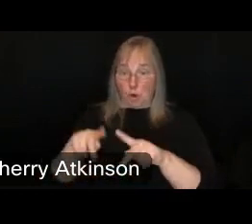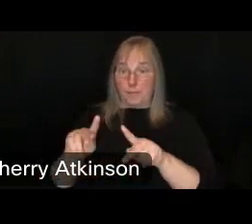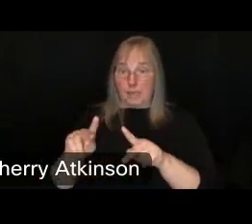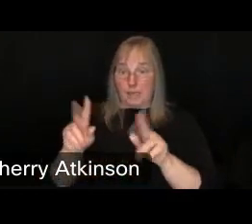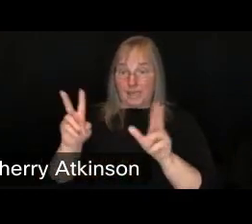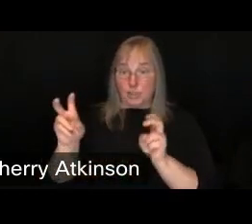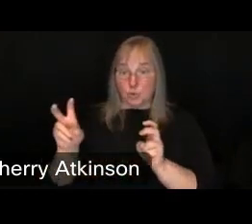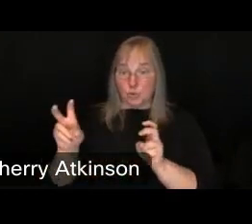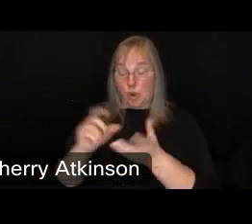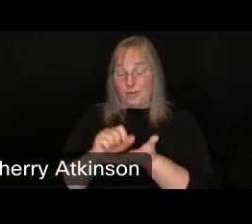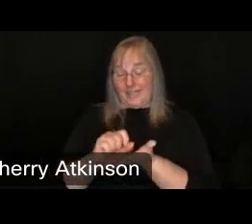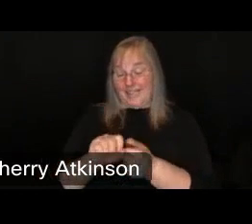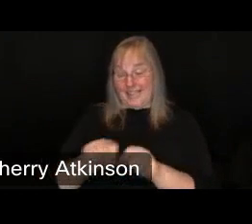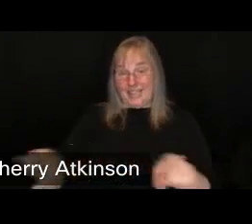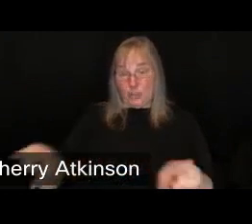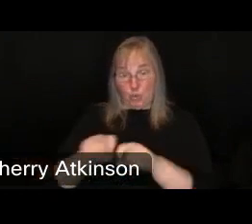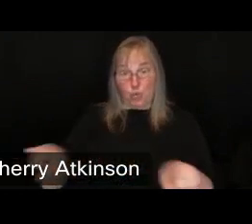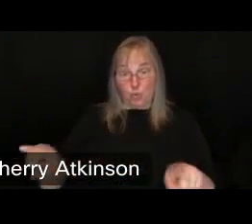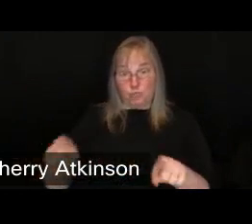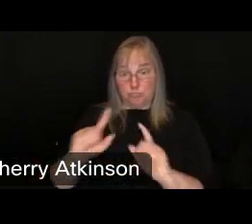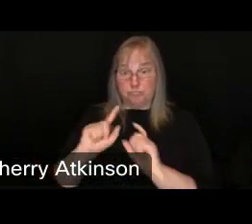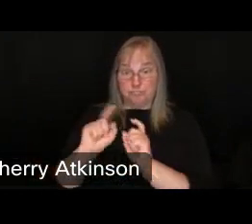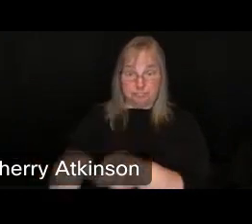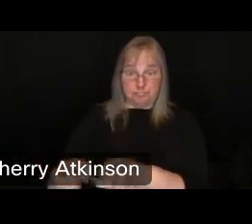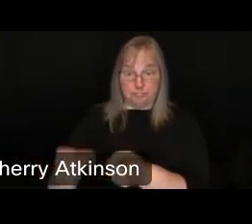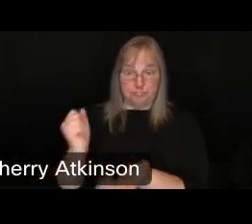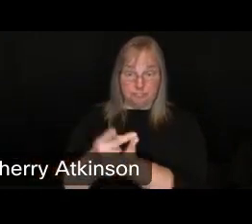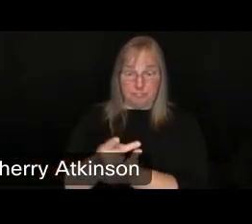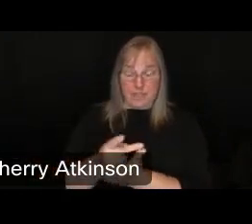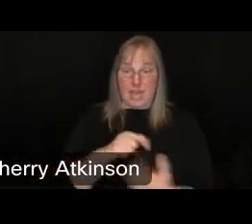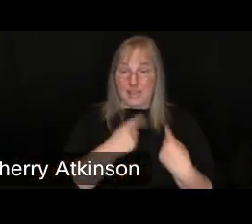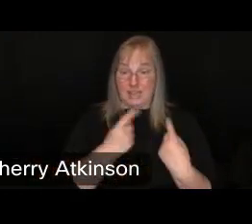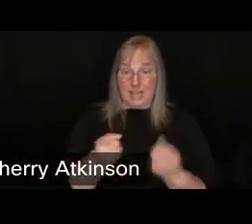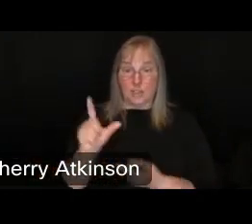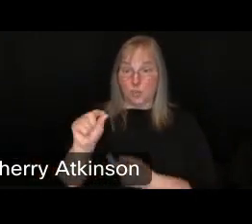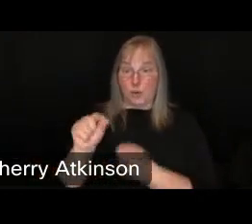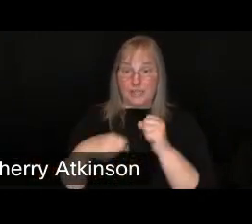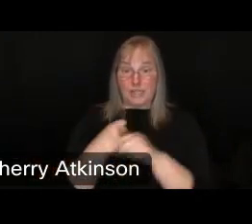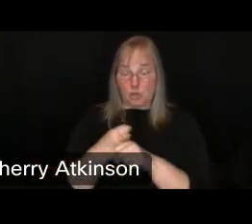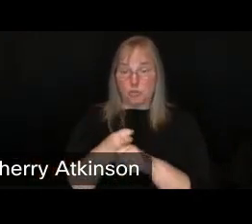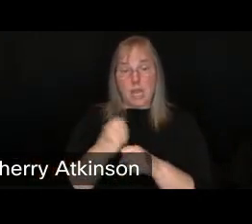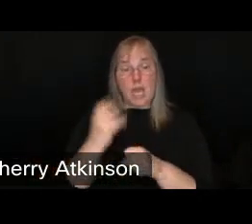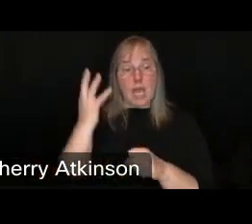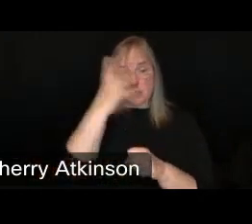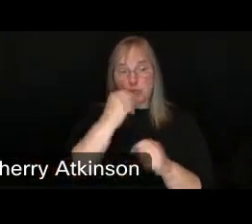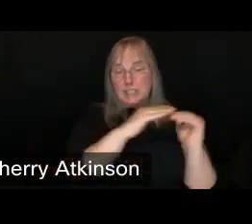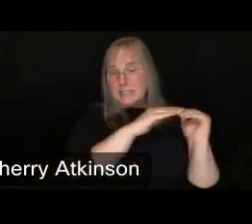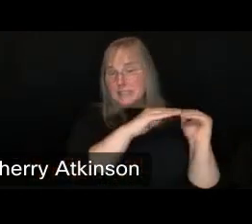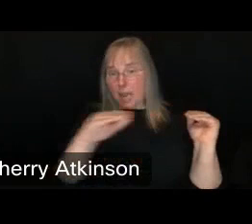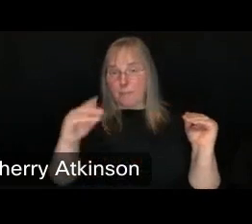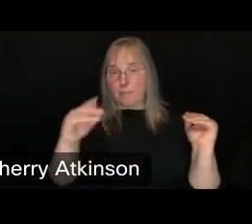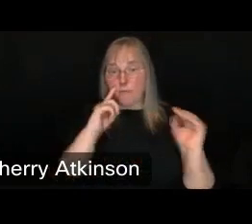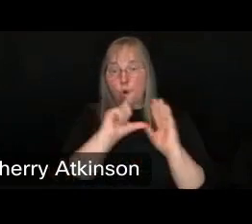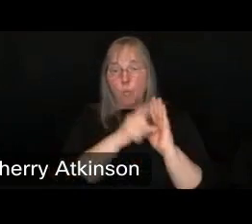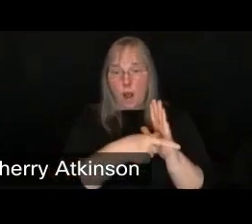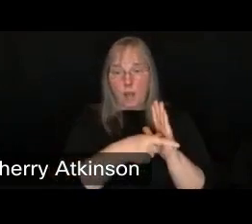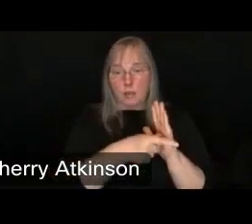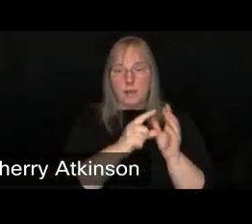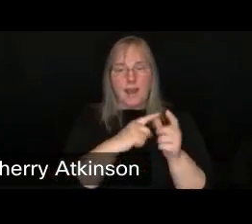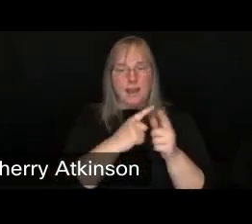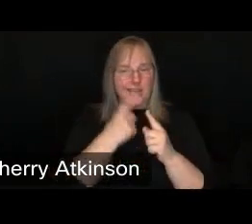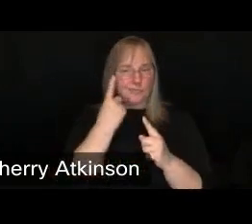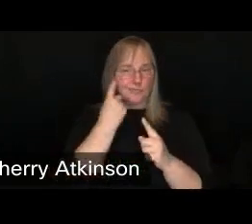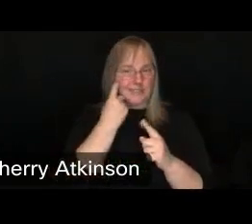last 20 years, it's actually have been stable for a while, but then in most recent years